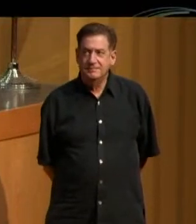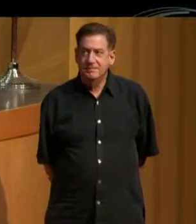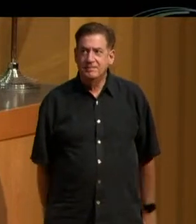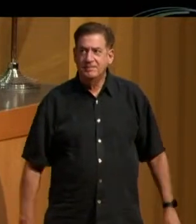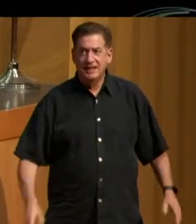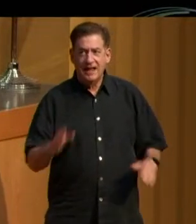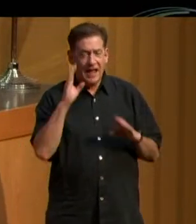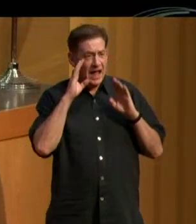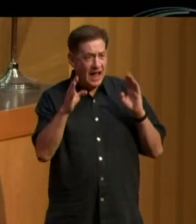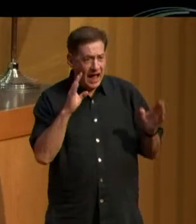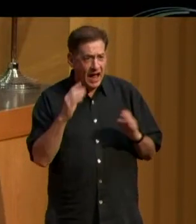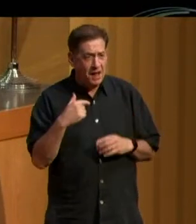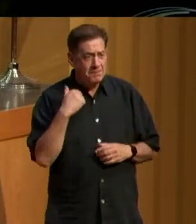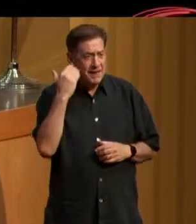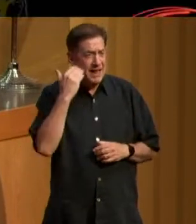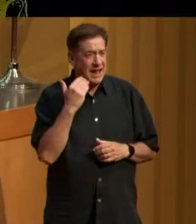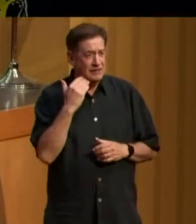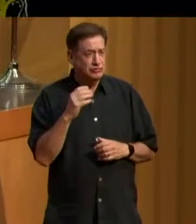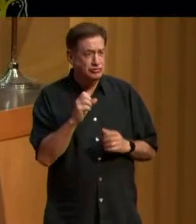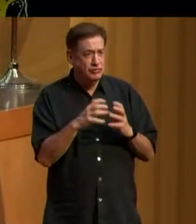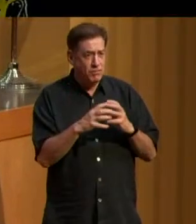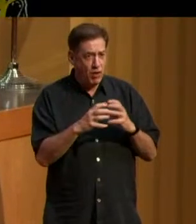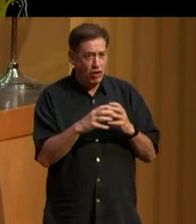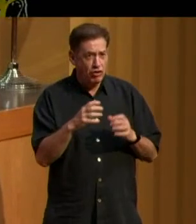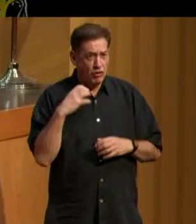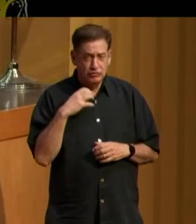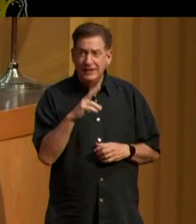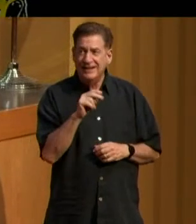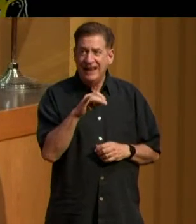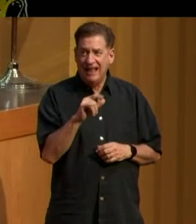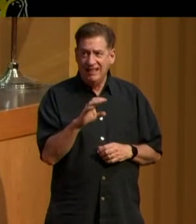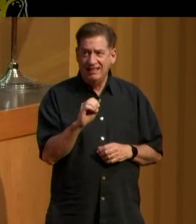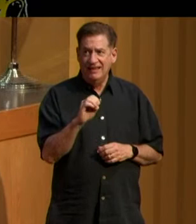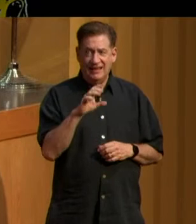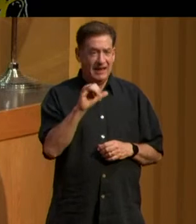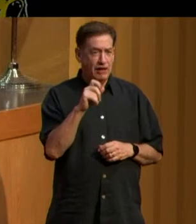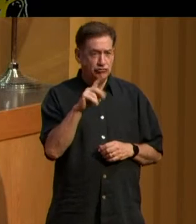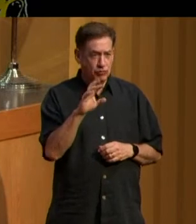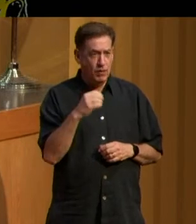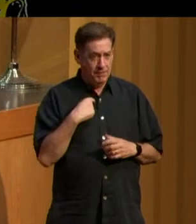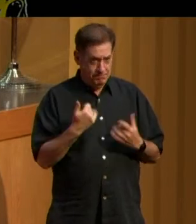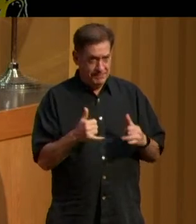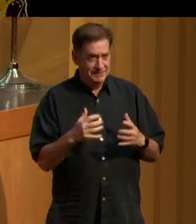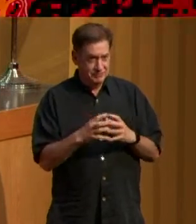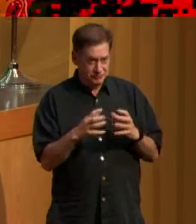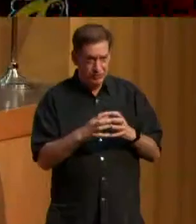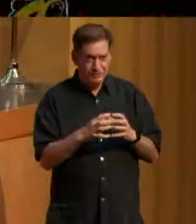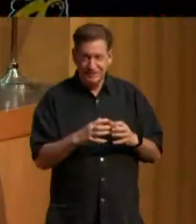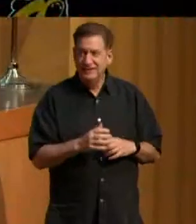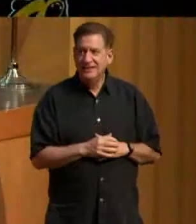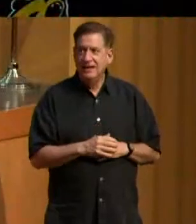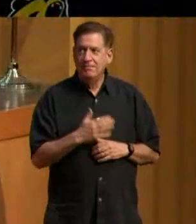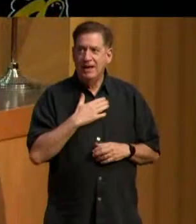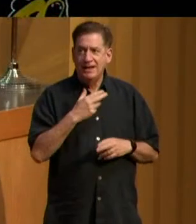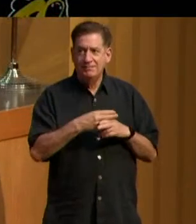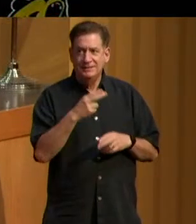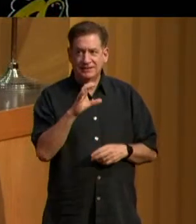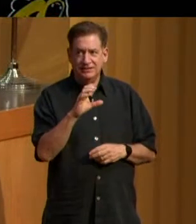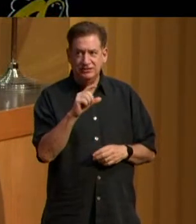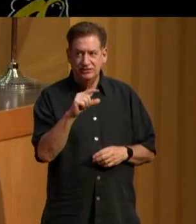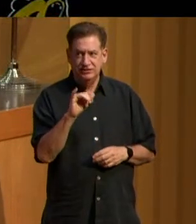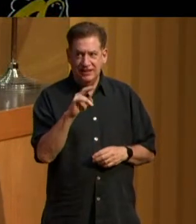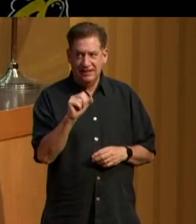Heinz Mueller, I'm the head softball coach. My name is Natalie Castro, and I play softball for the Phoenix College Bears. My name is Gina Van